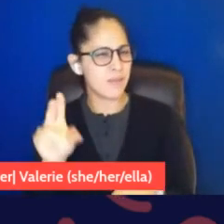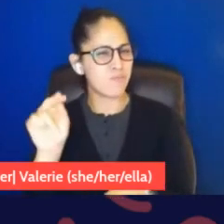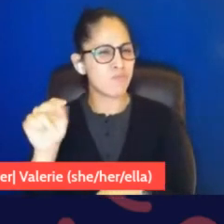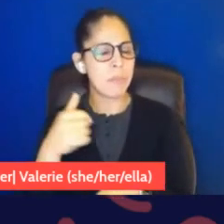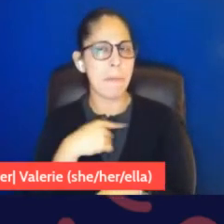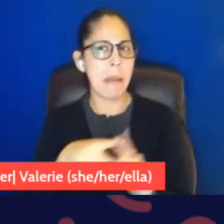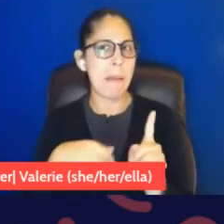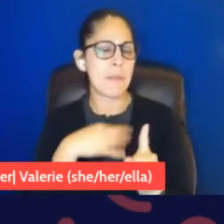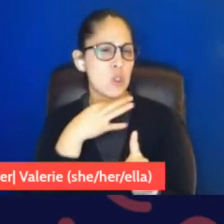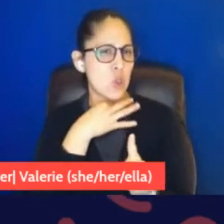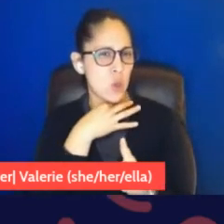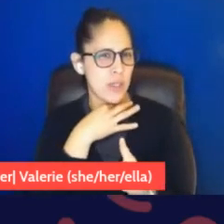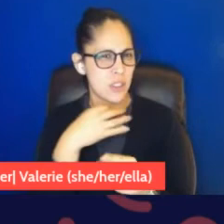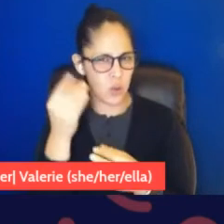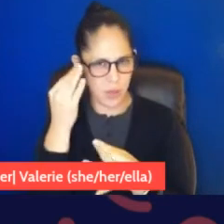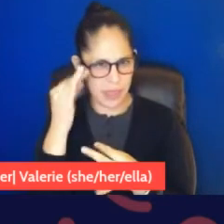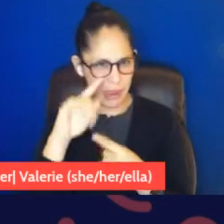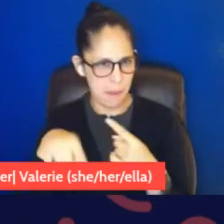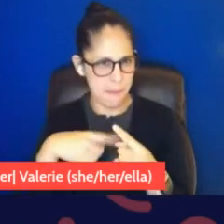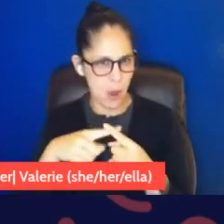an us versus them